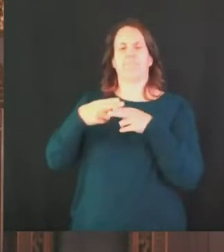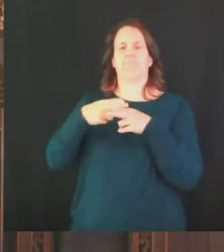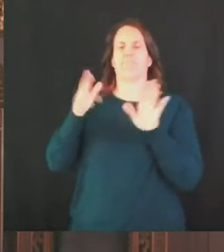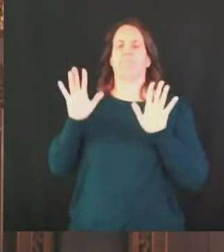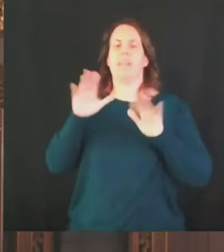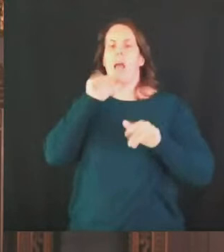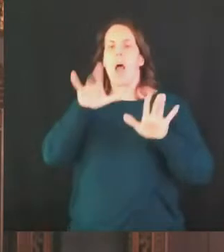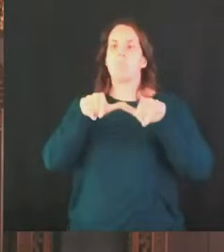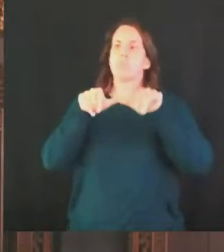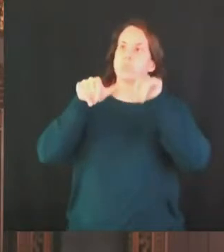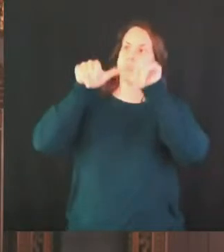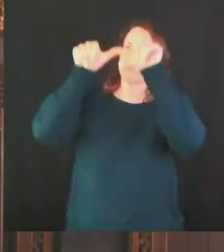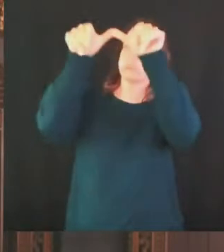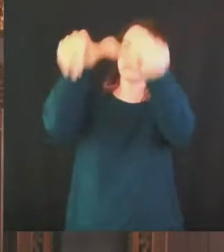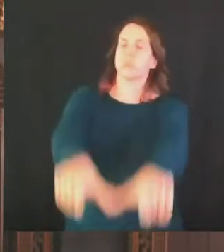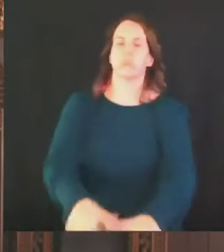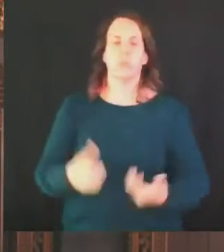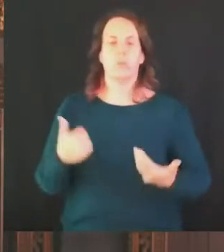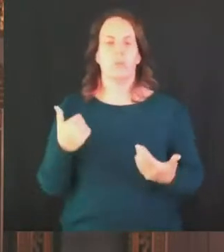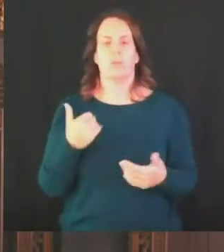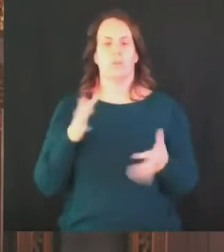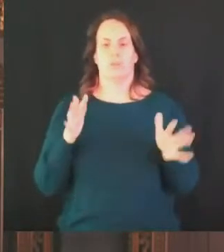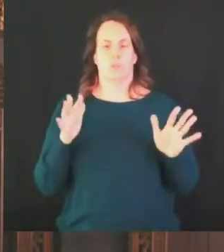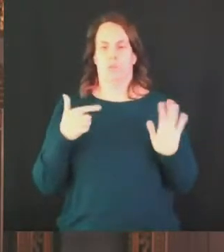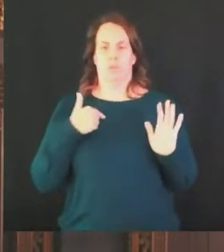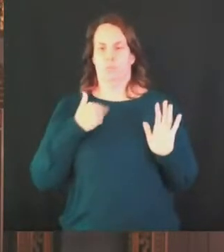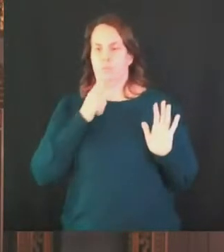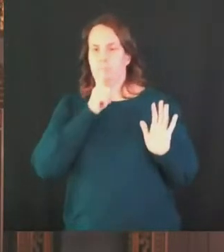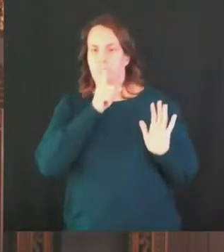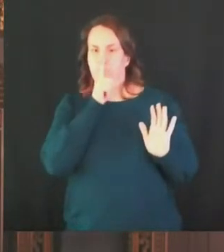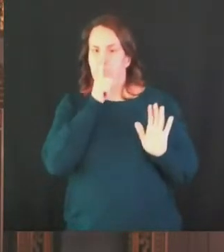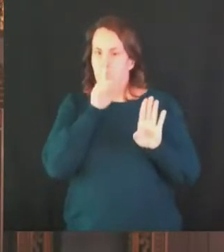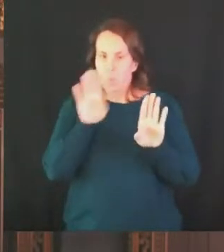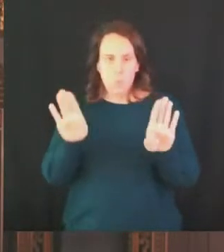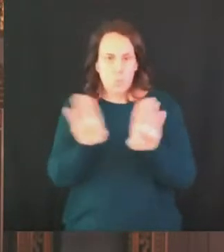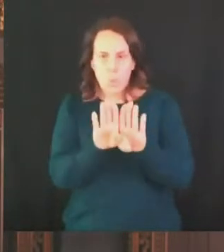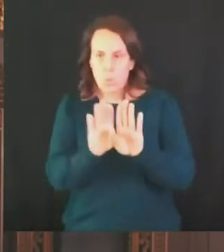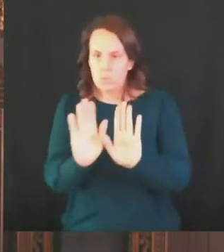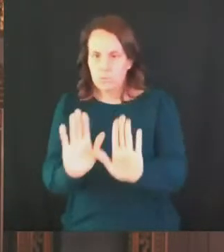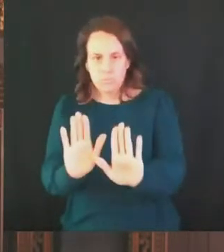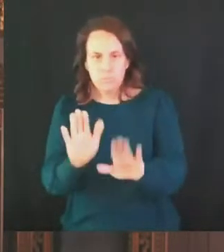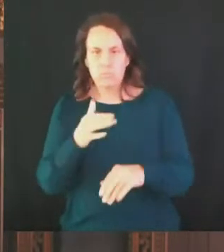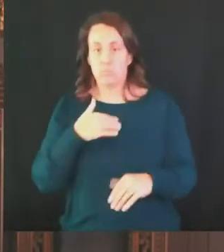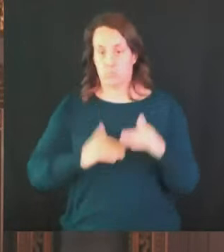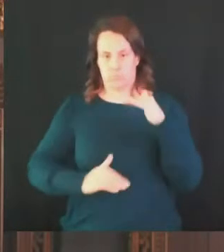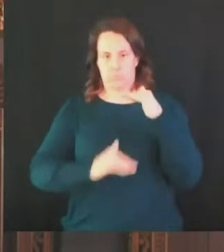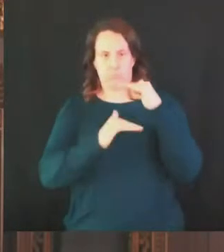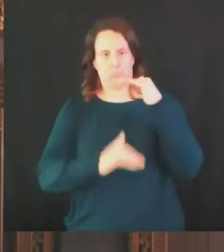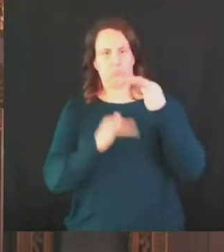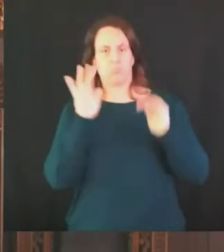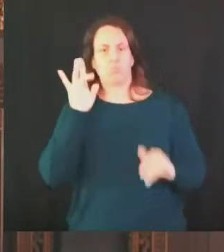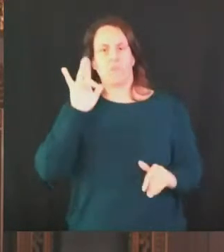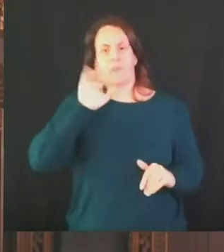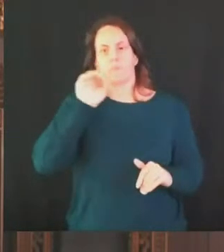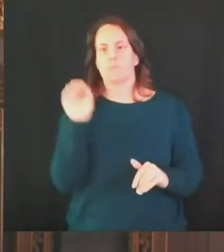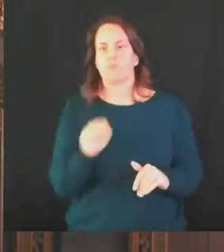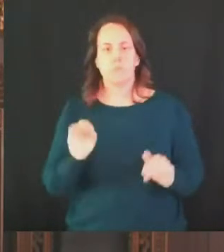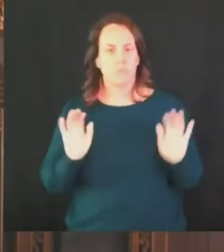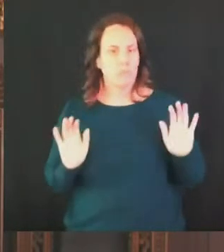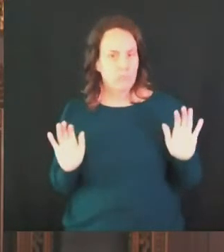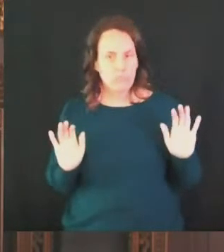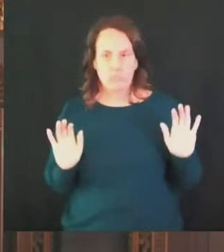have 25% capacity to work with. That said, of course, I understand how important it is, and that's